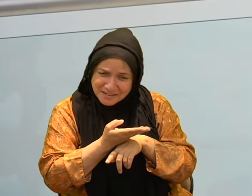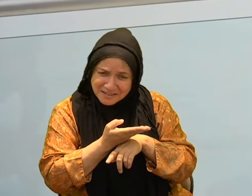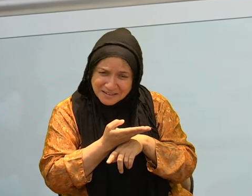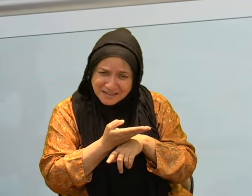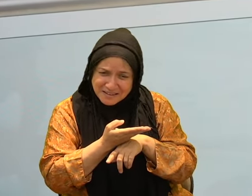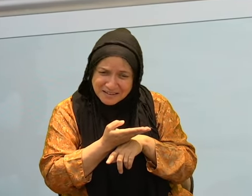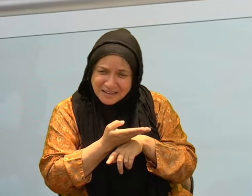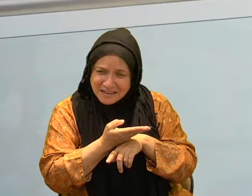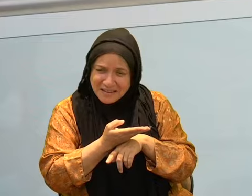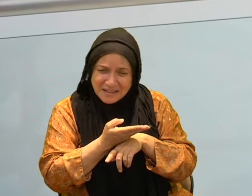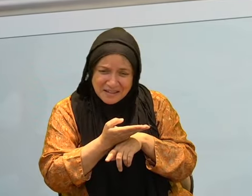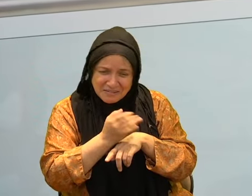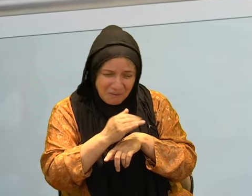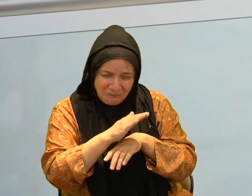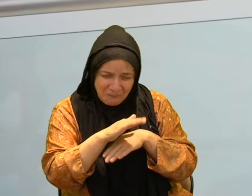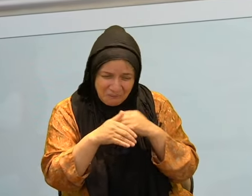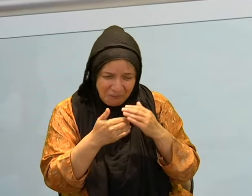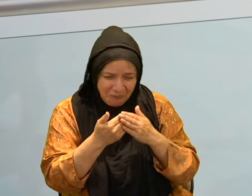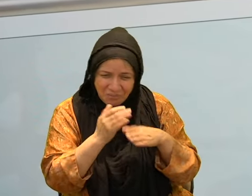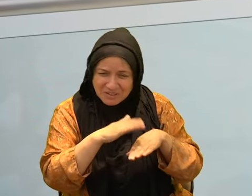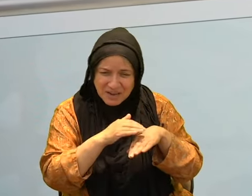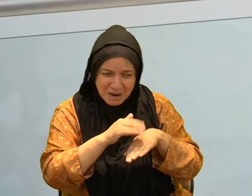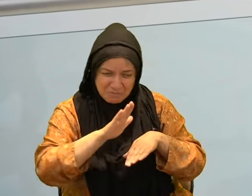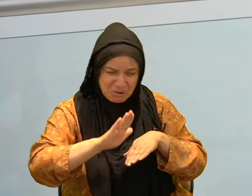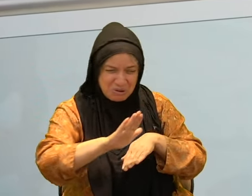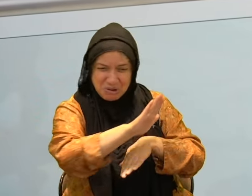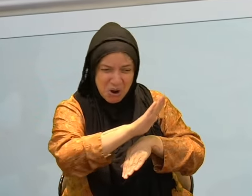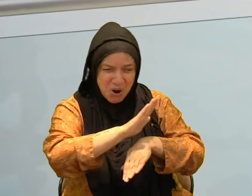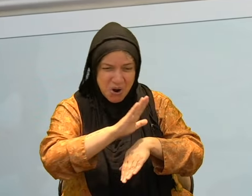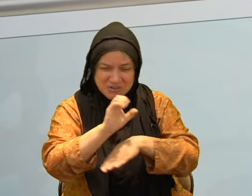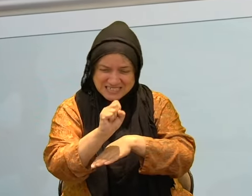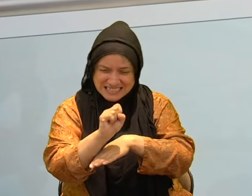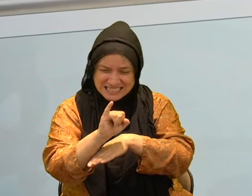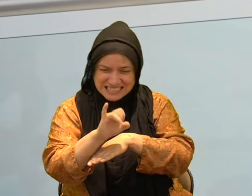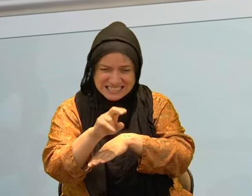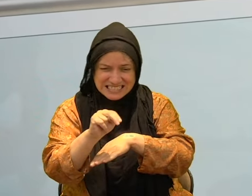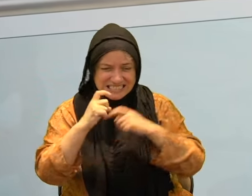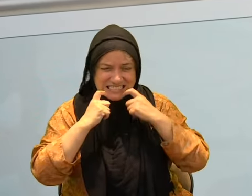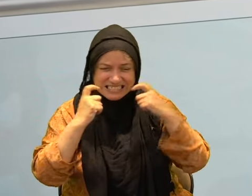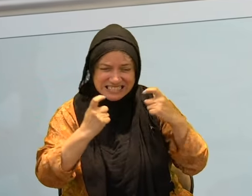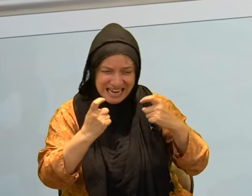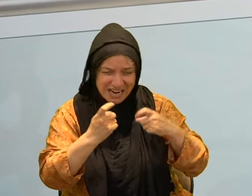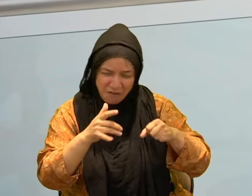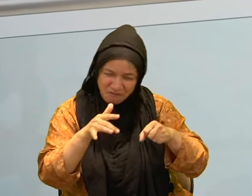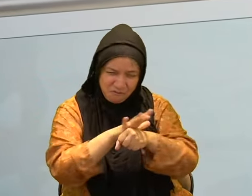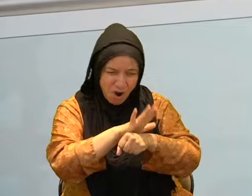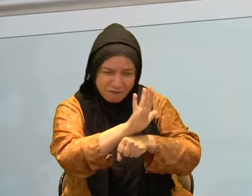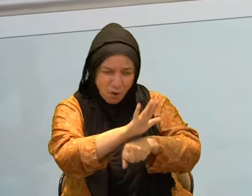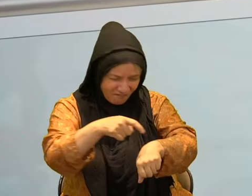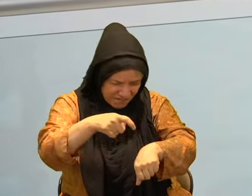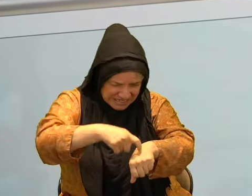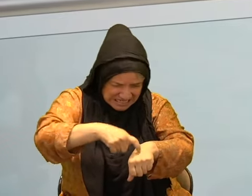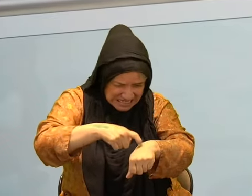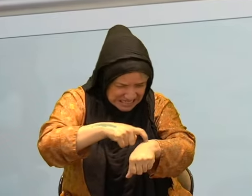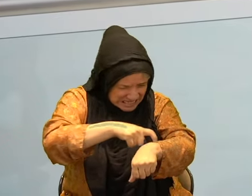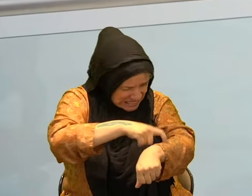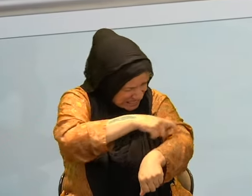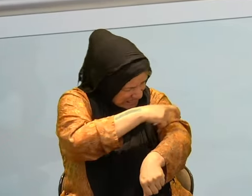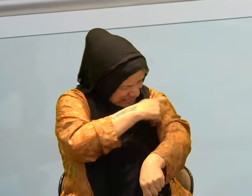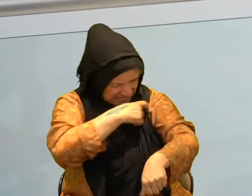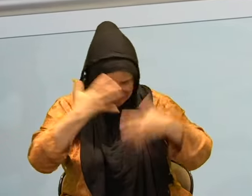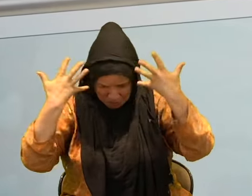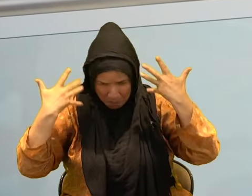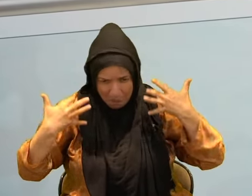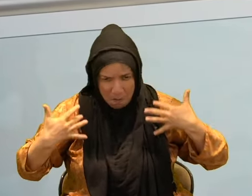So it's okay. Not realizing that that person that you're saying is indulging in kabira and a major sin probably started off with the